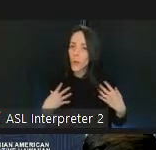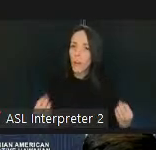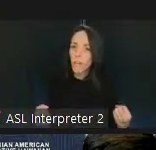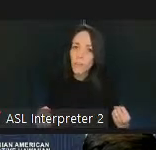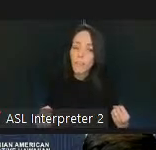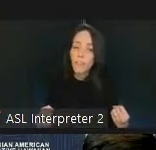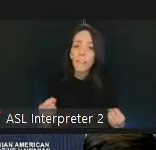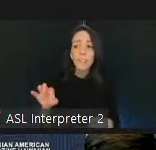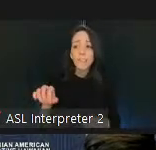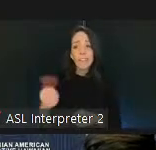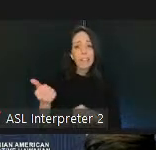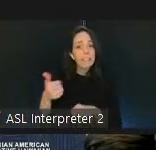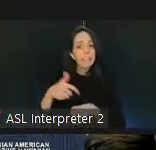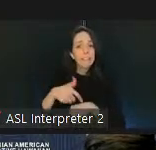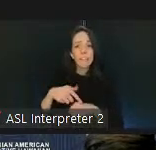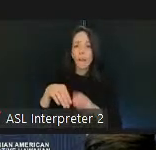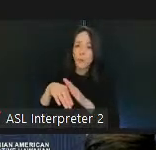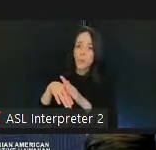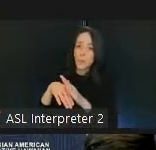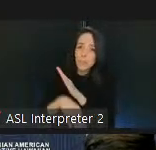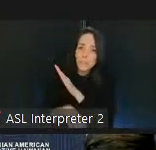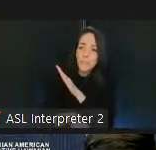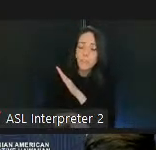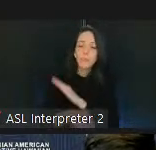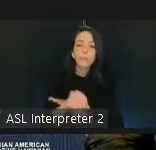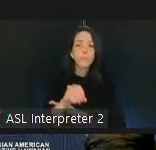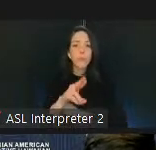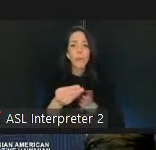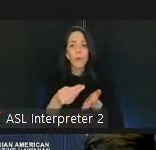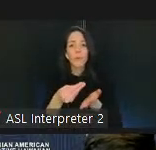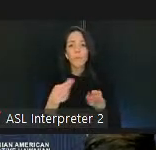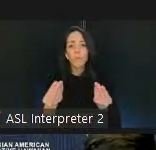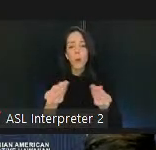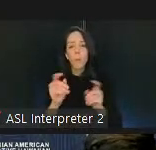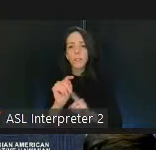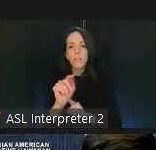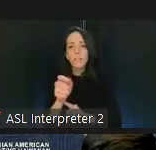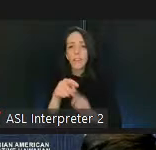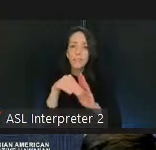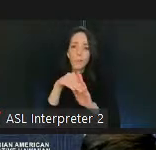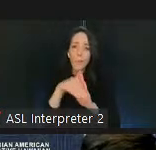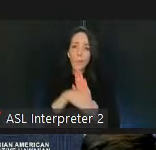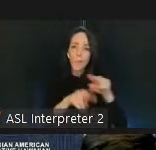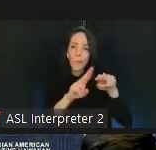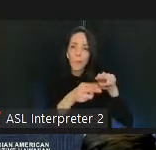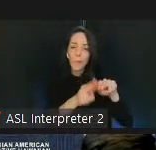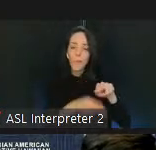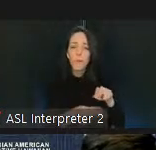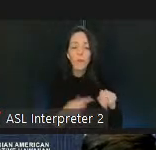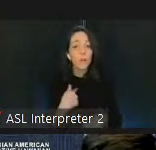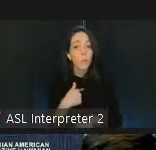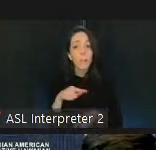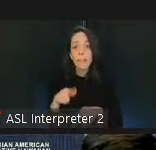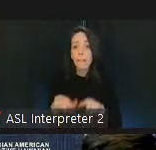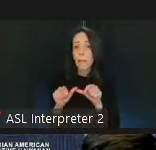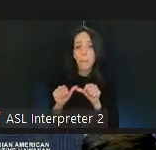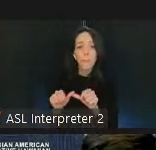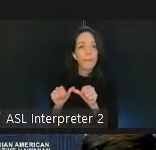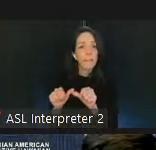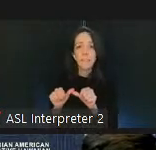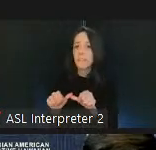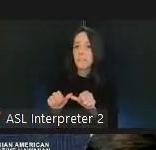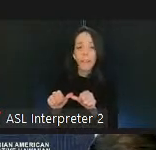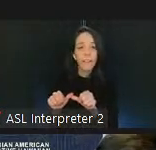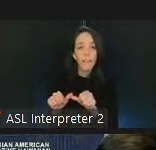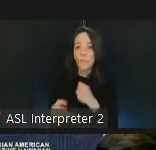have any downtick in property taxes, we can't maintain the reserves, in my opinion, at the level we're trying to